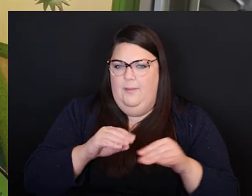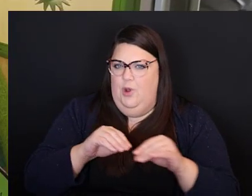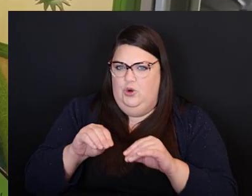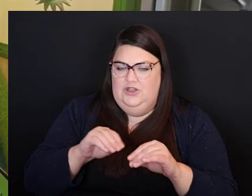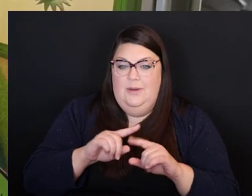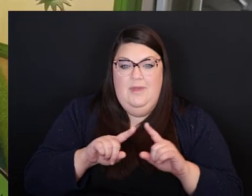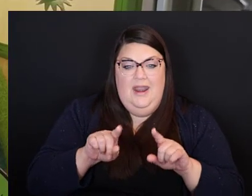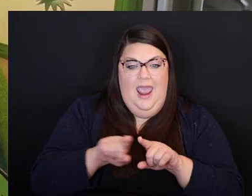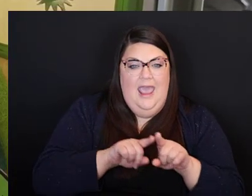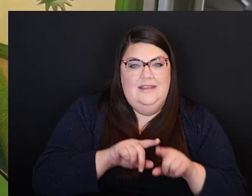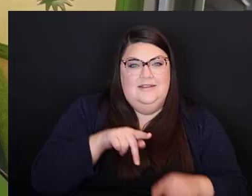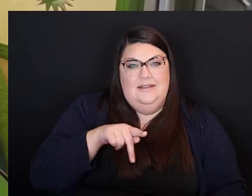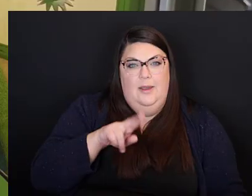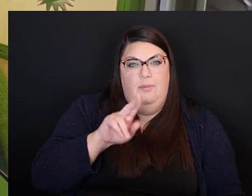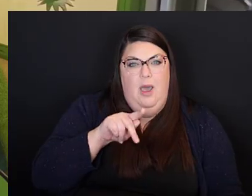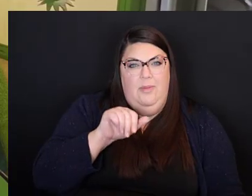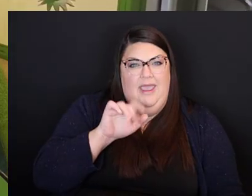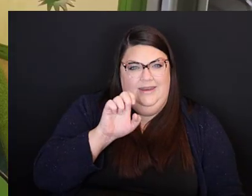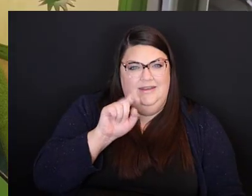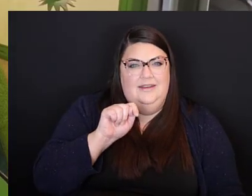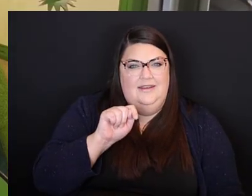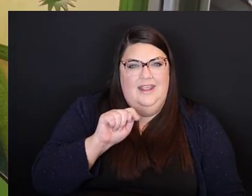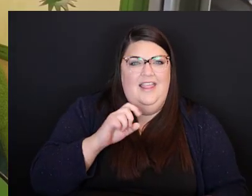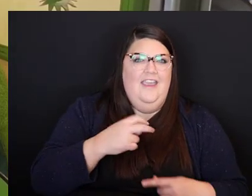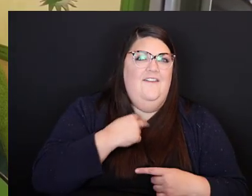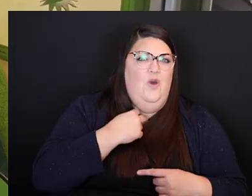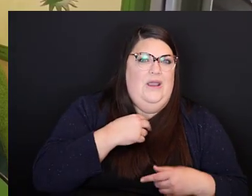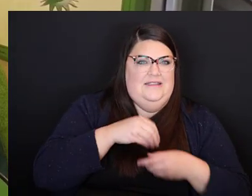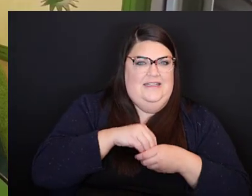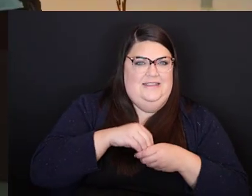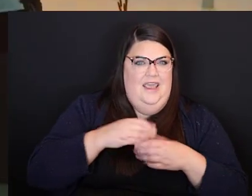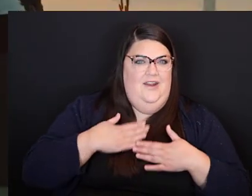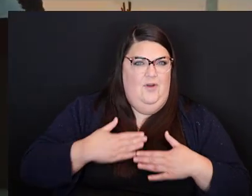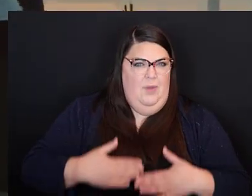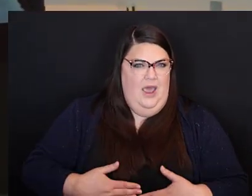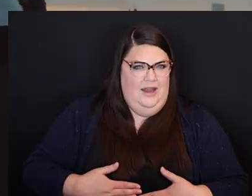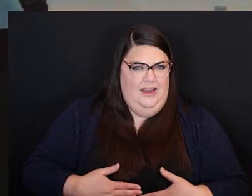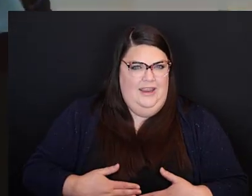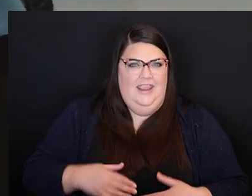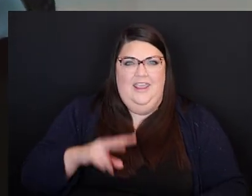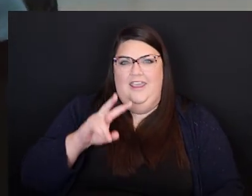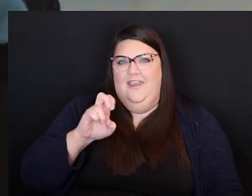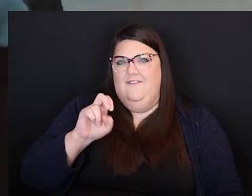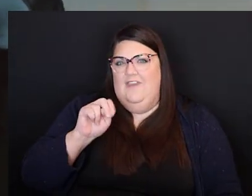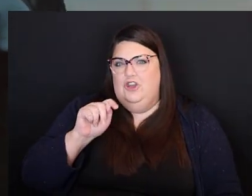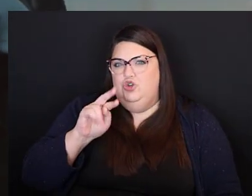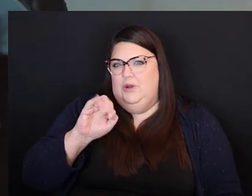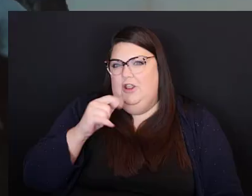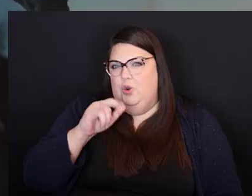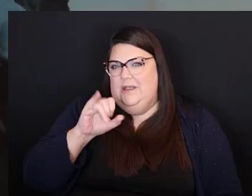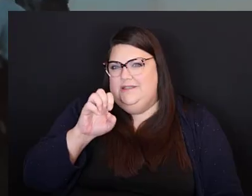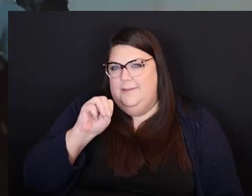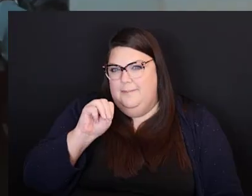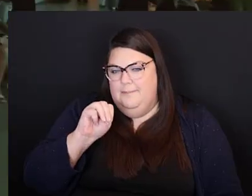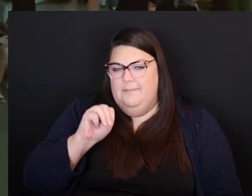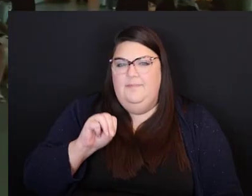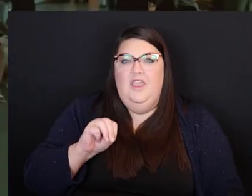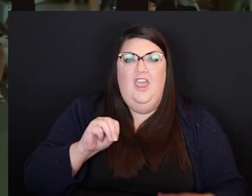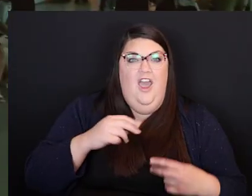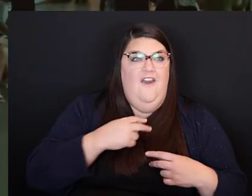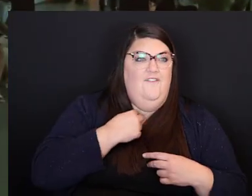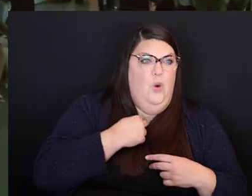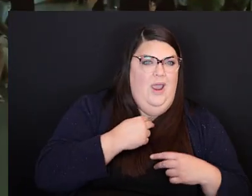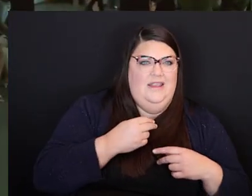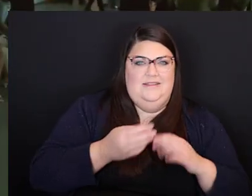is a puppet. And so brings up these other ideas of kind of the voice within the body and ventriloquism and, a voice that's operating